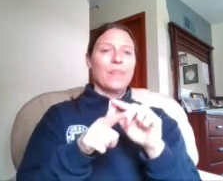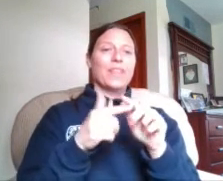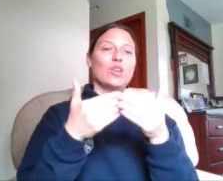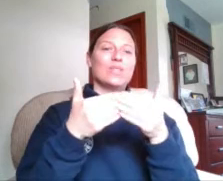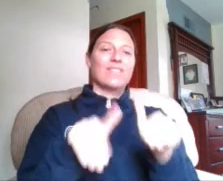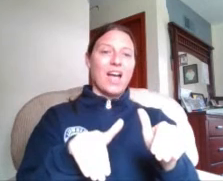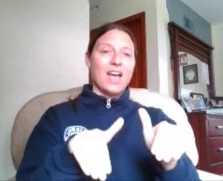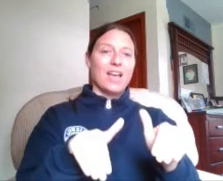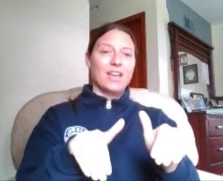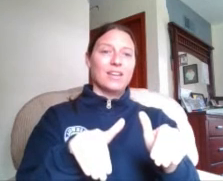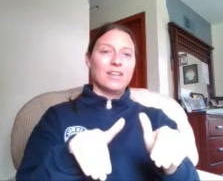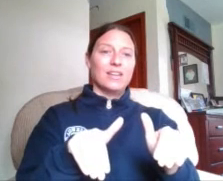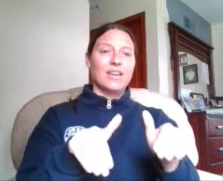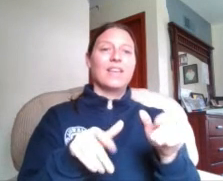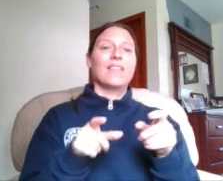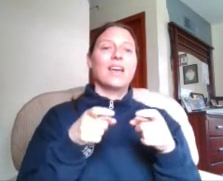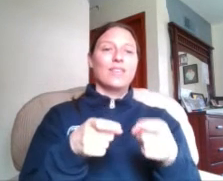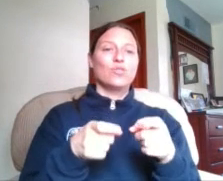So the answer